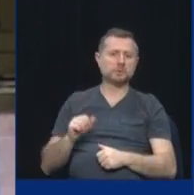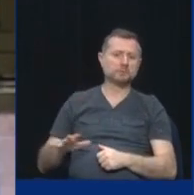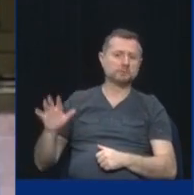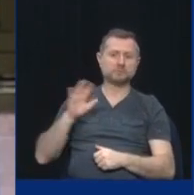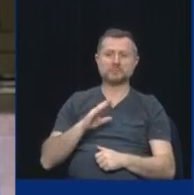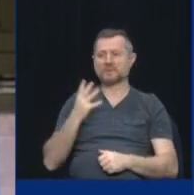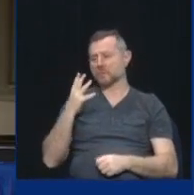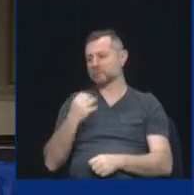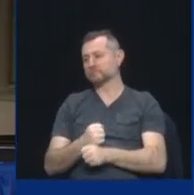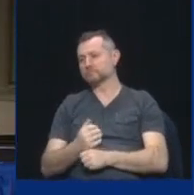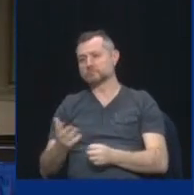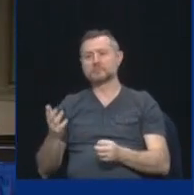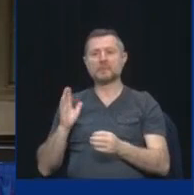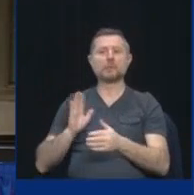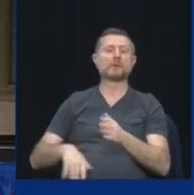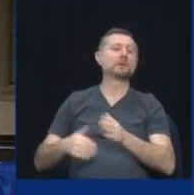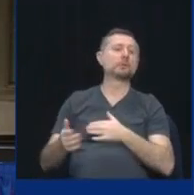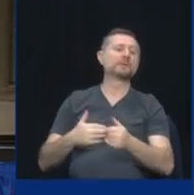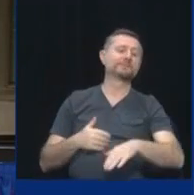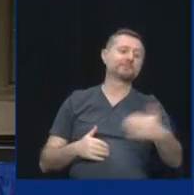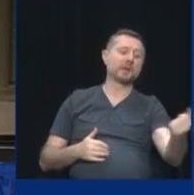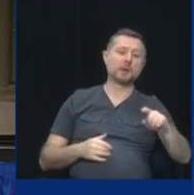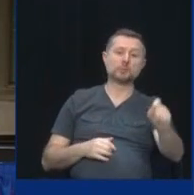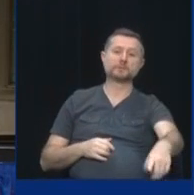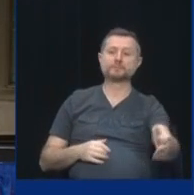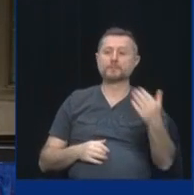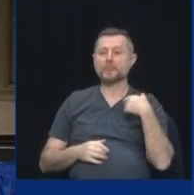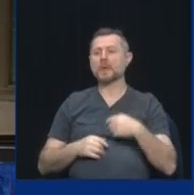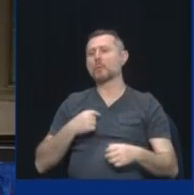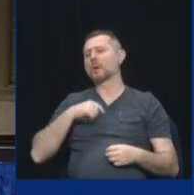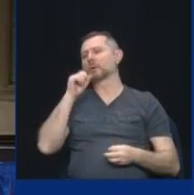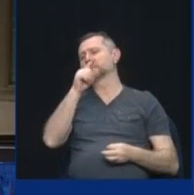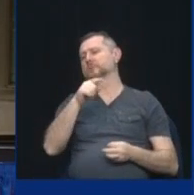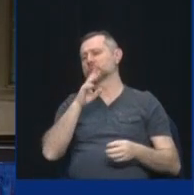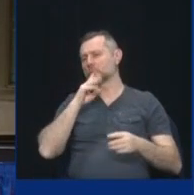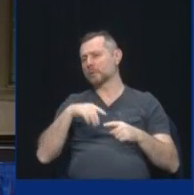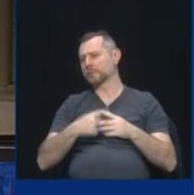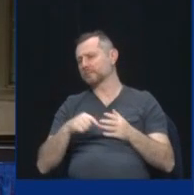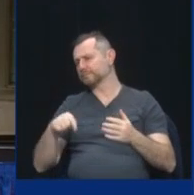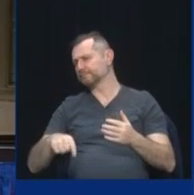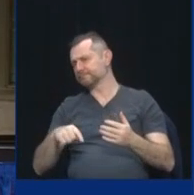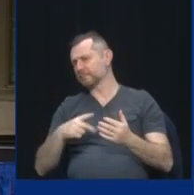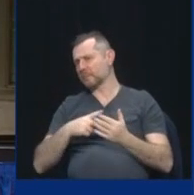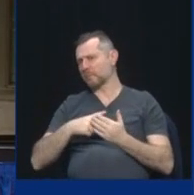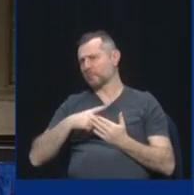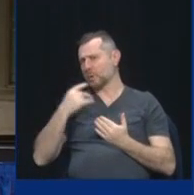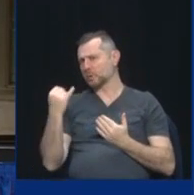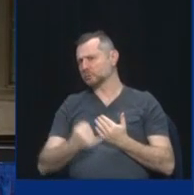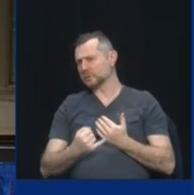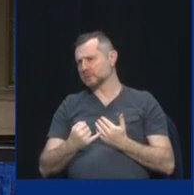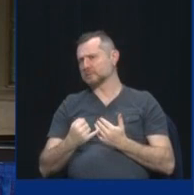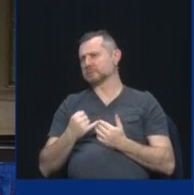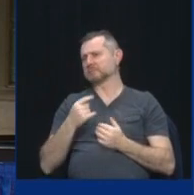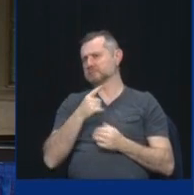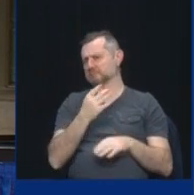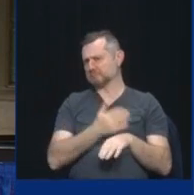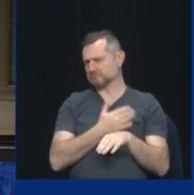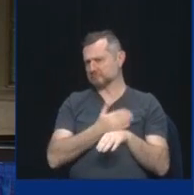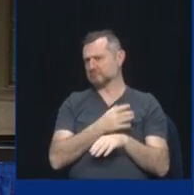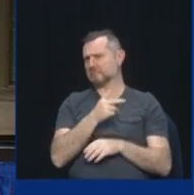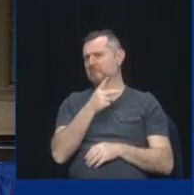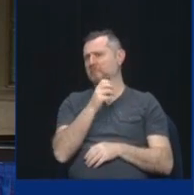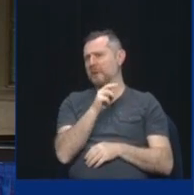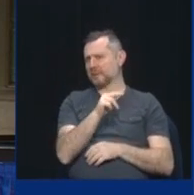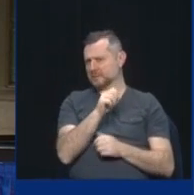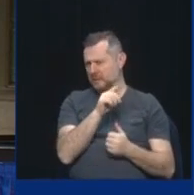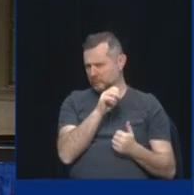Next question. You talked about one of the benefits of the project being freeing up capacity at Penn Station, but your plan is to go ahead